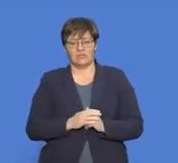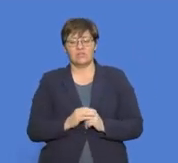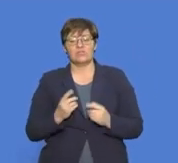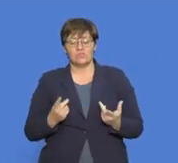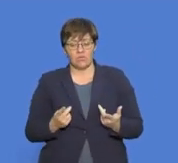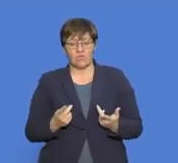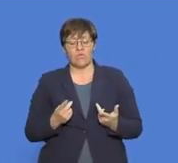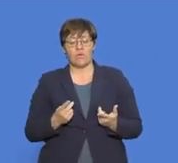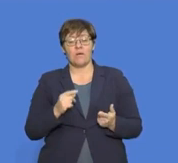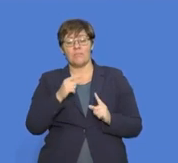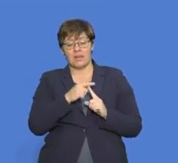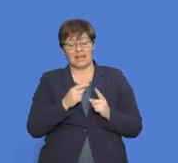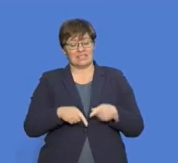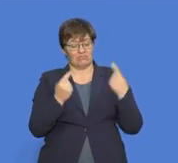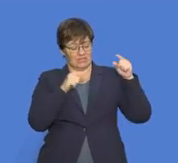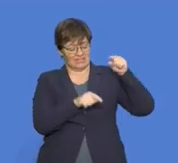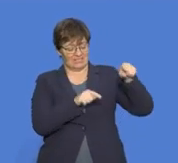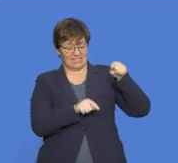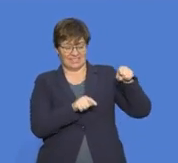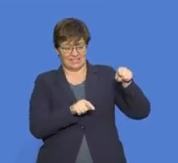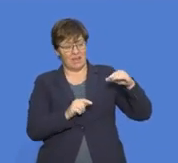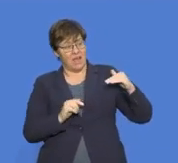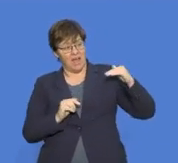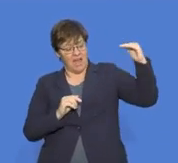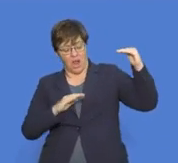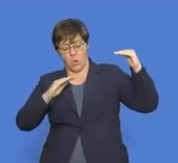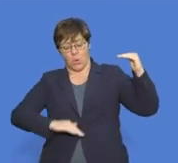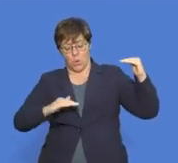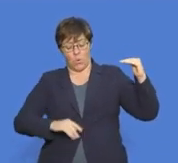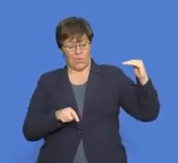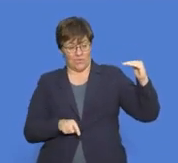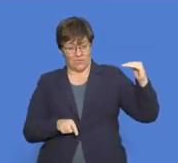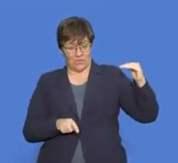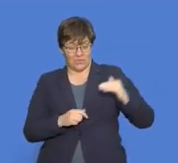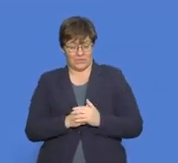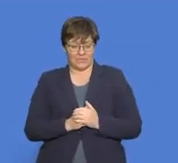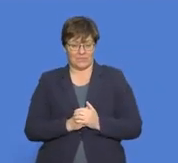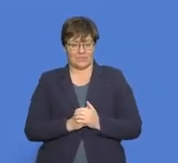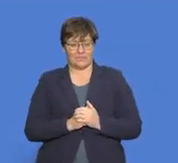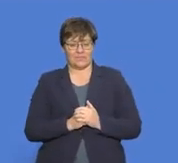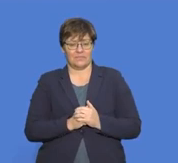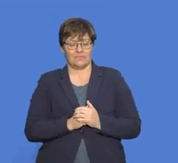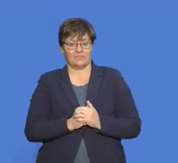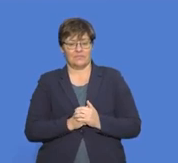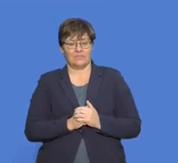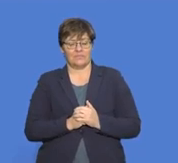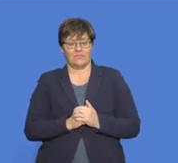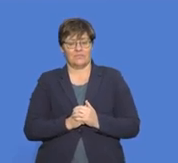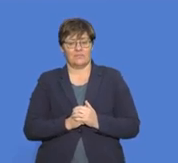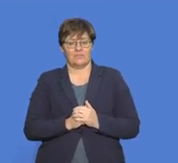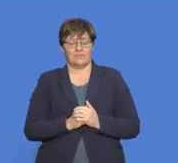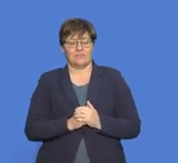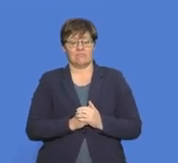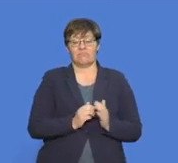concentration difference, a high concentration and a low concentration. What the particles